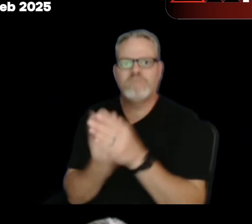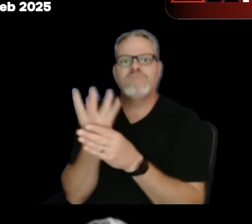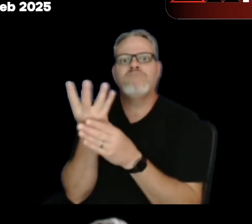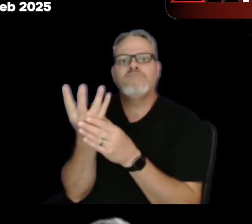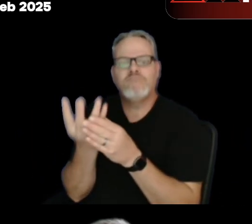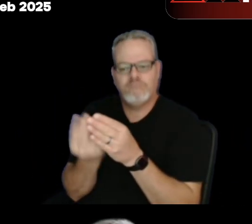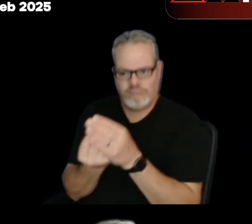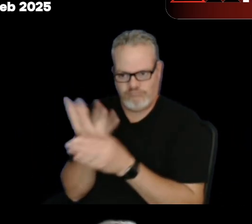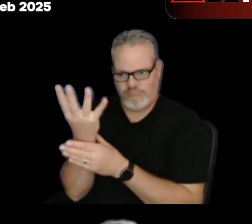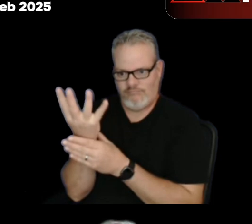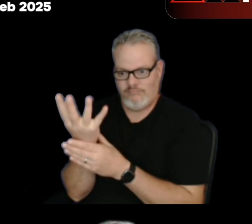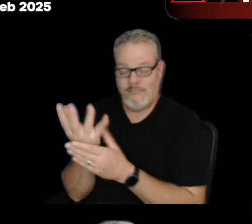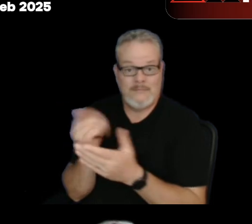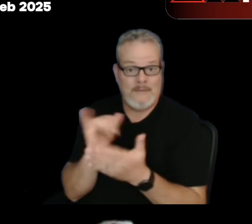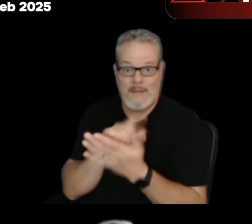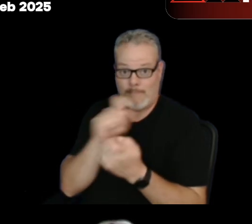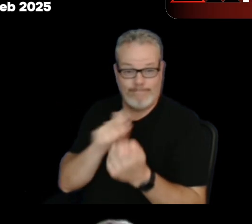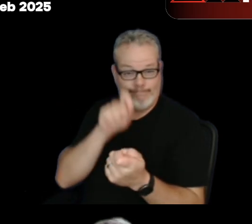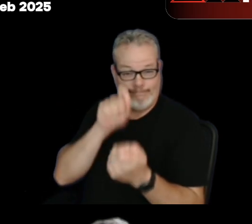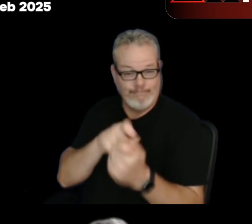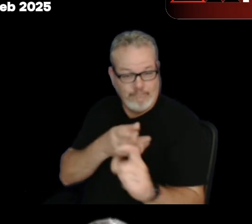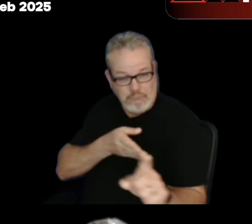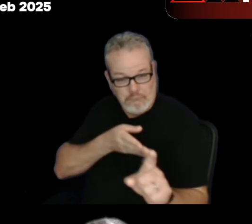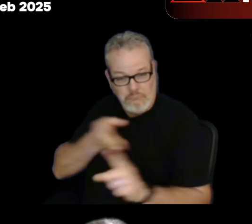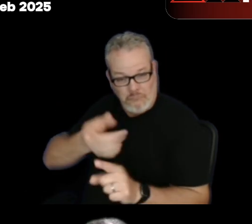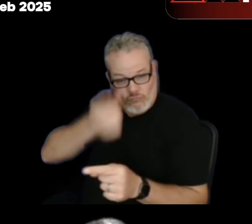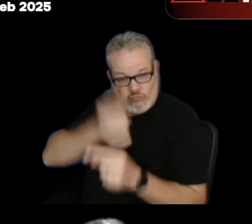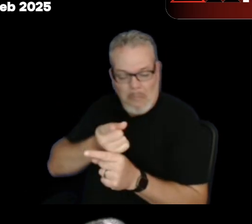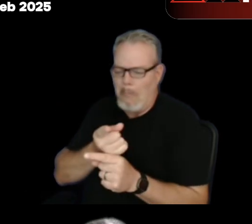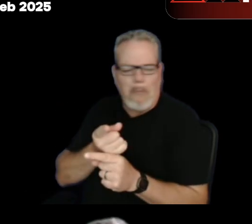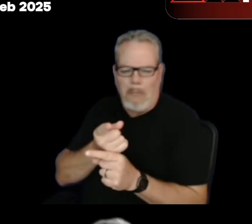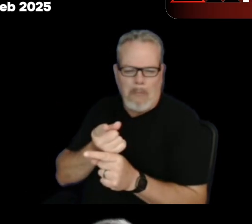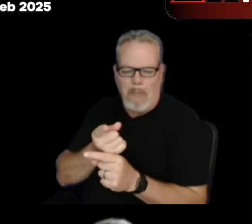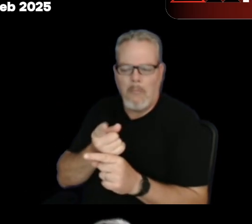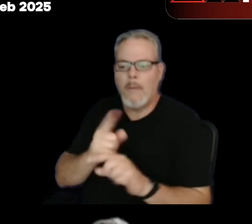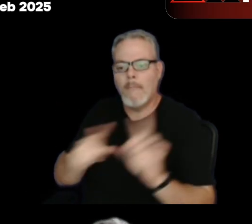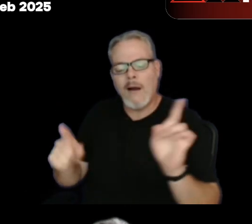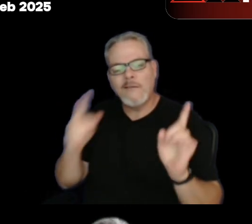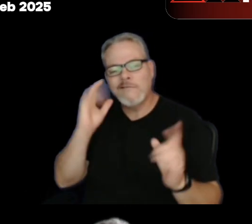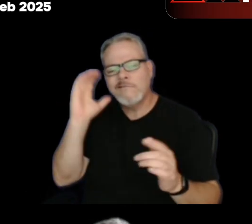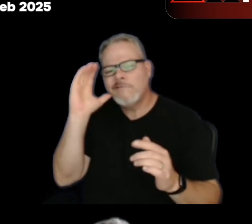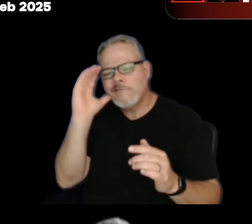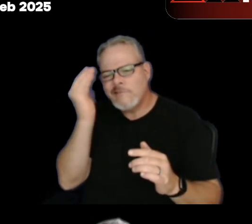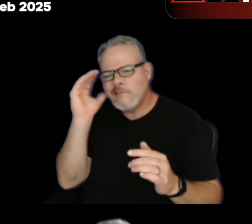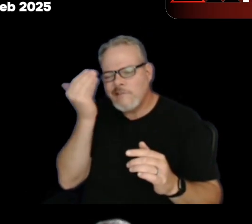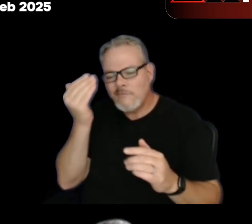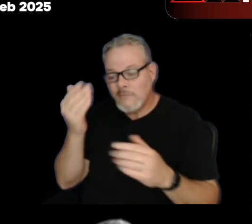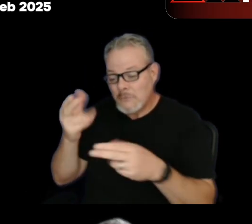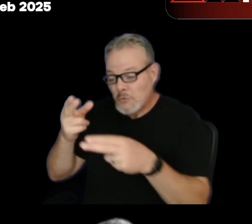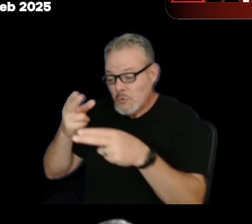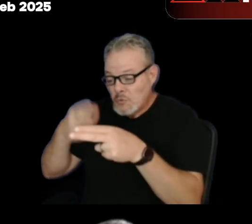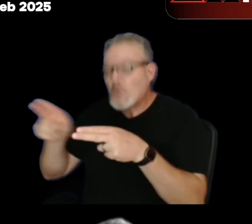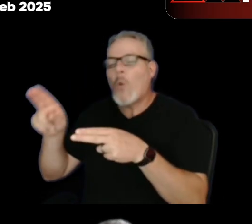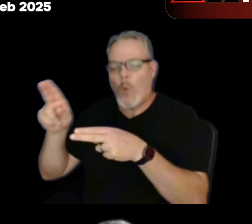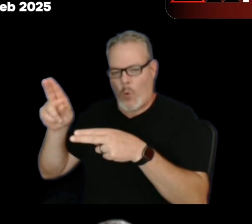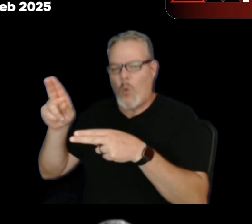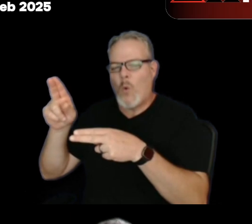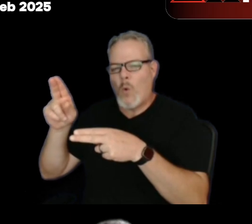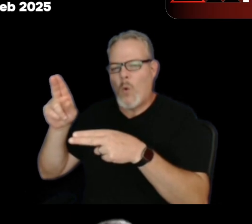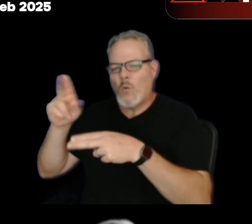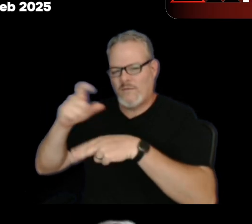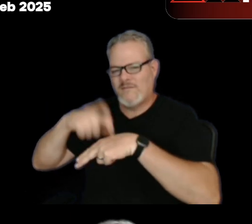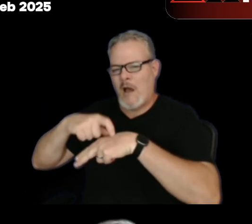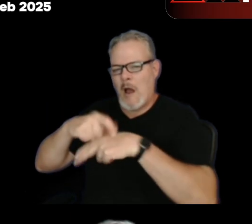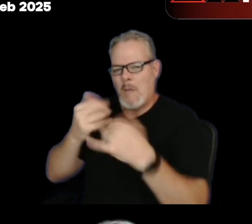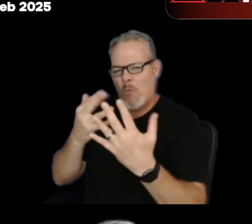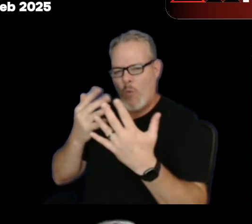that's not binding, of course, but that would lead you to believe that on a shorter end of the time frame would be the next episode onset.